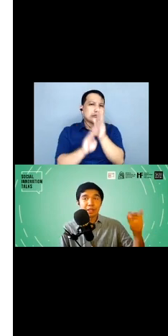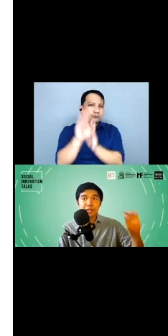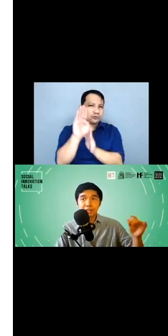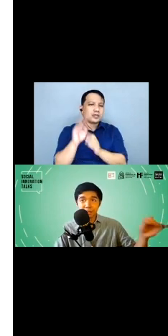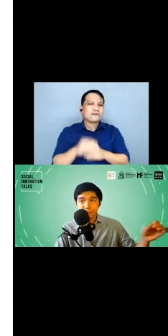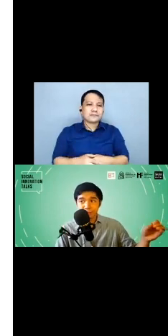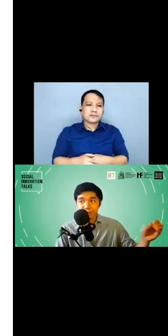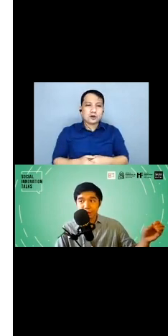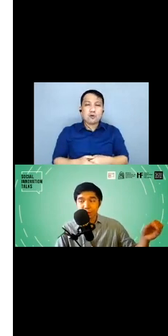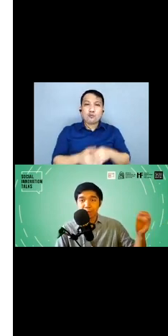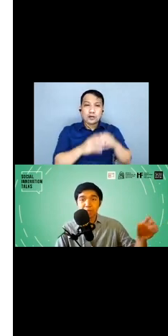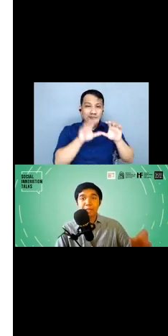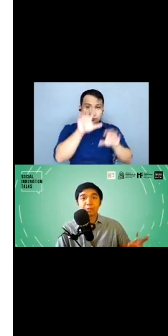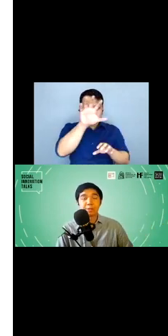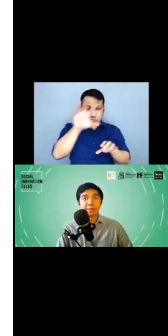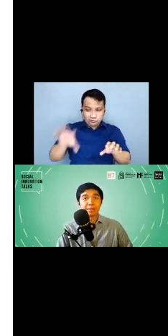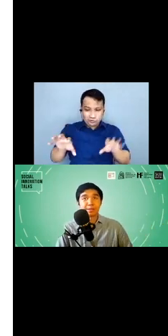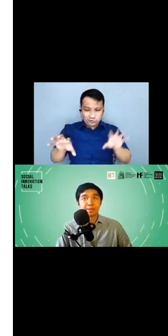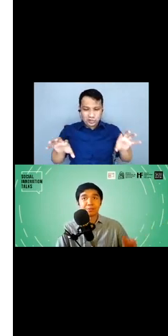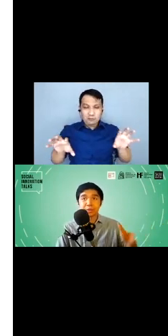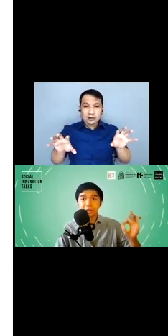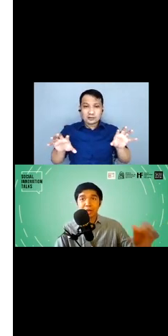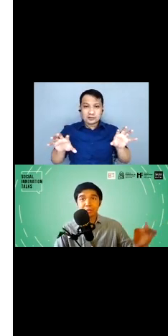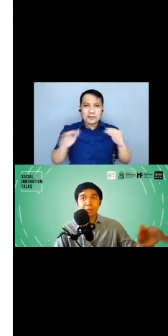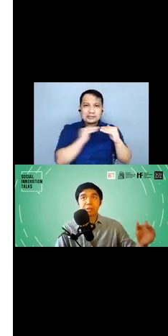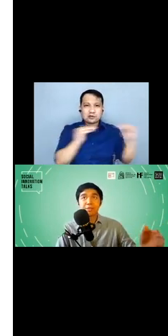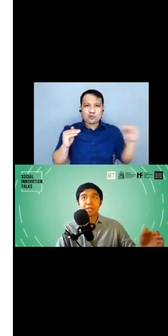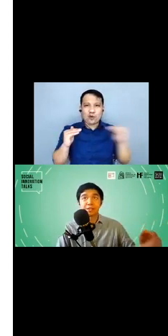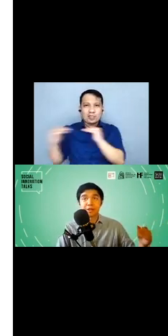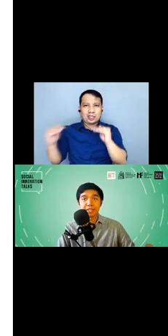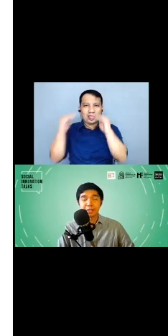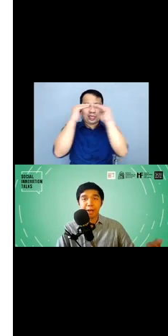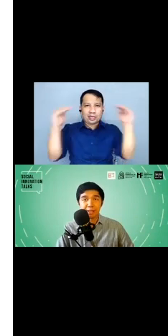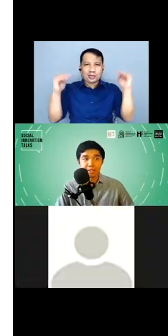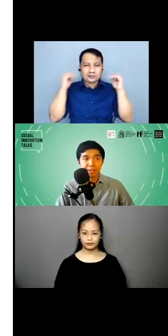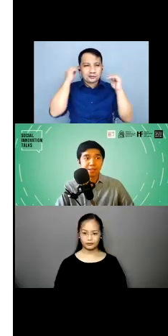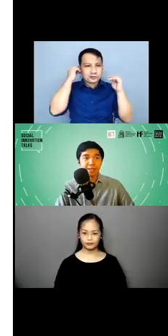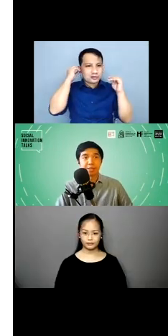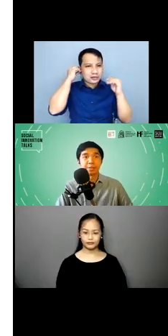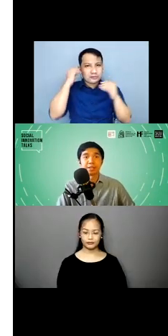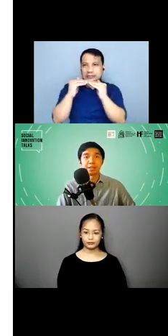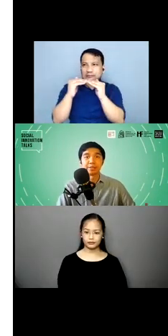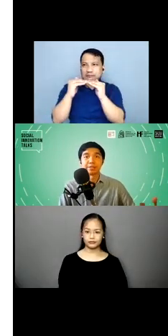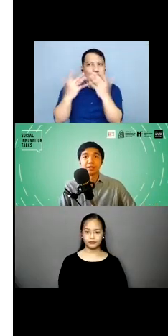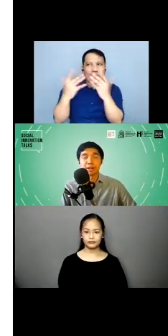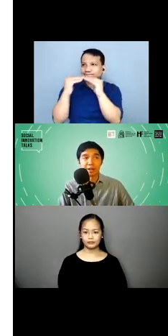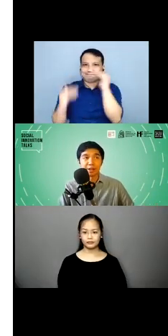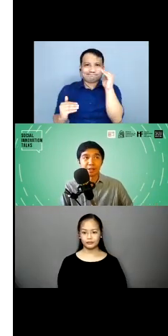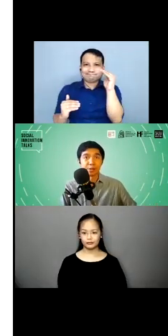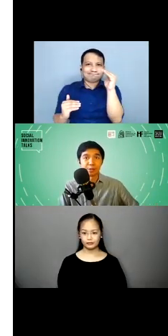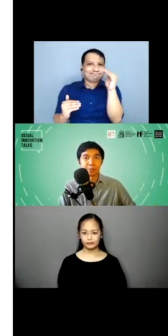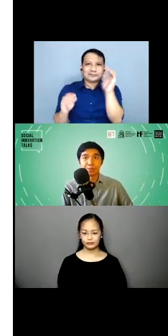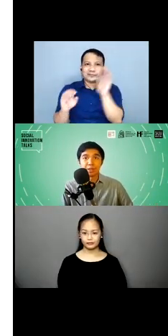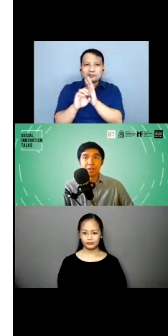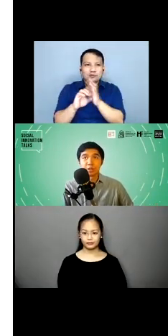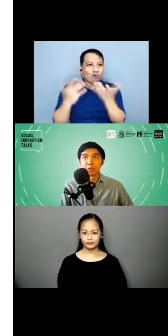because these three must be equally met. To not meet one of these creates an imbalance in the sustainability of the